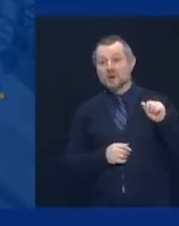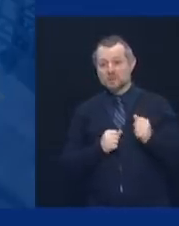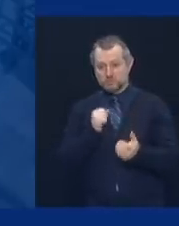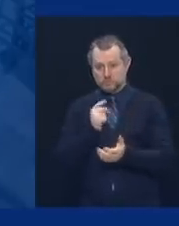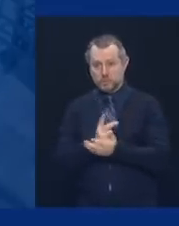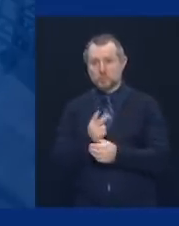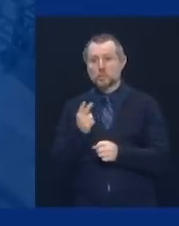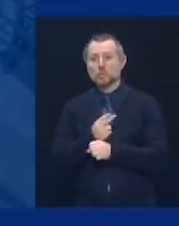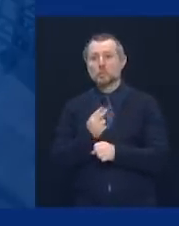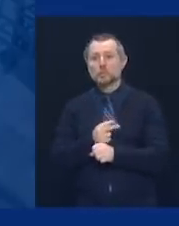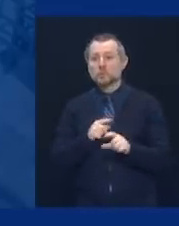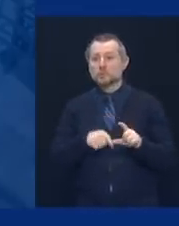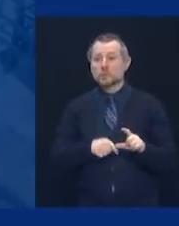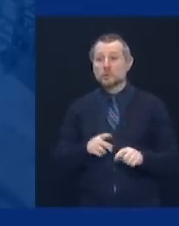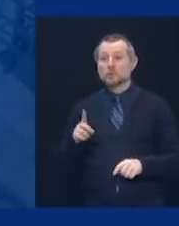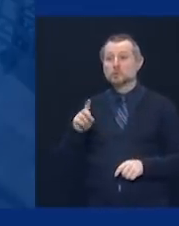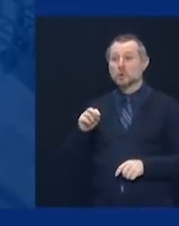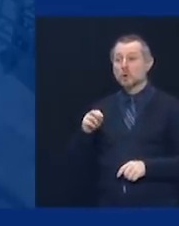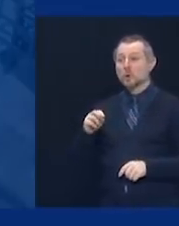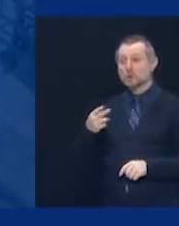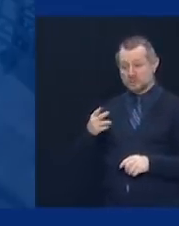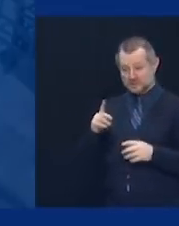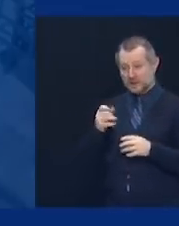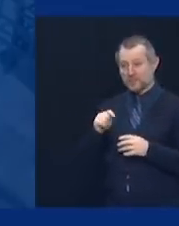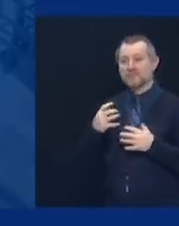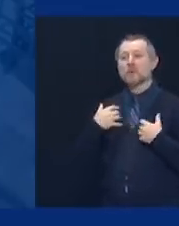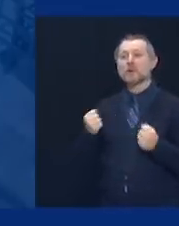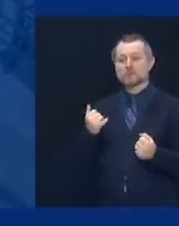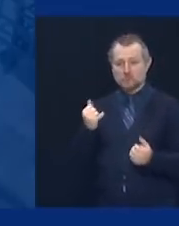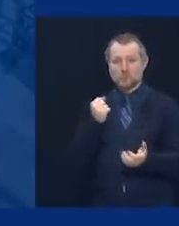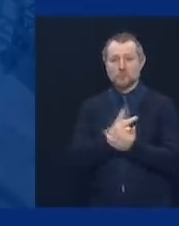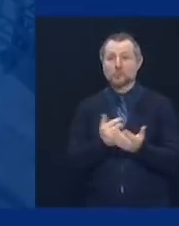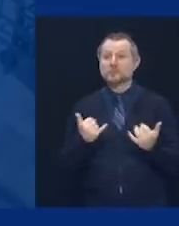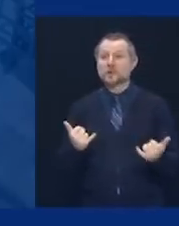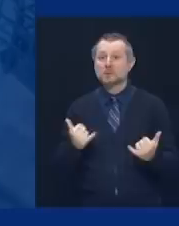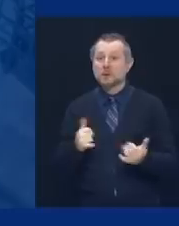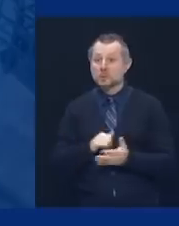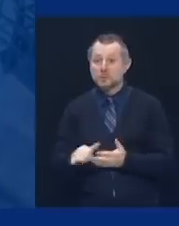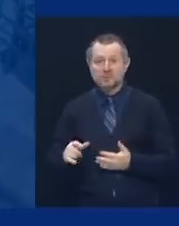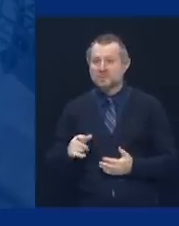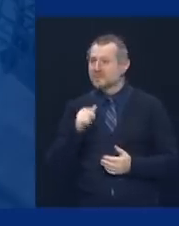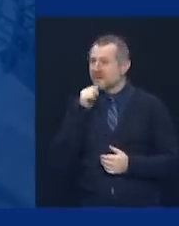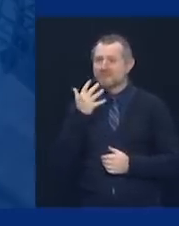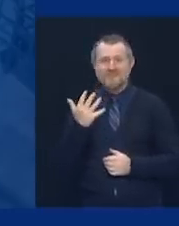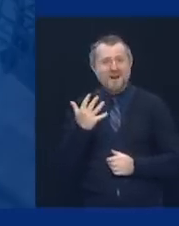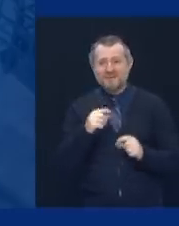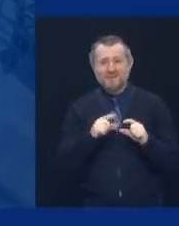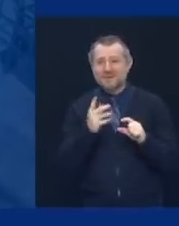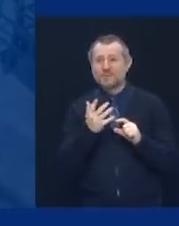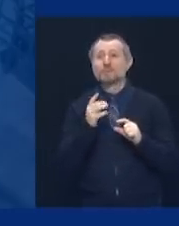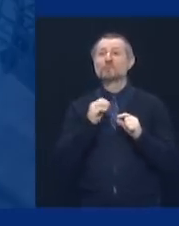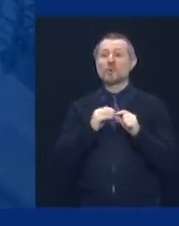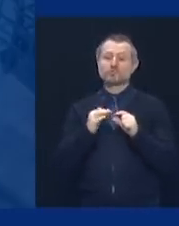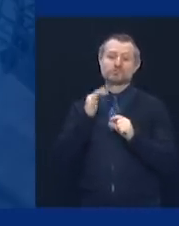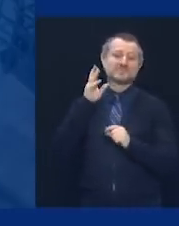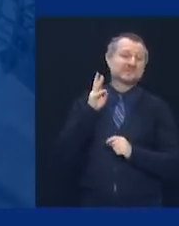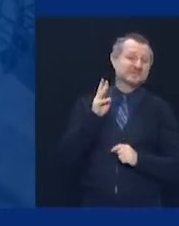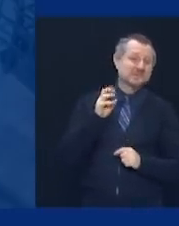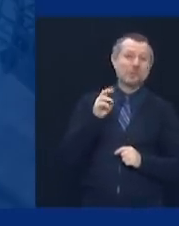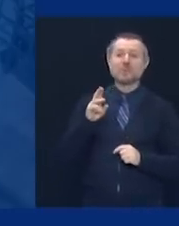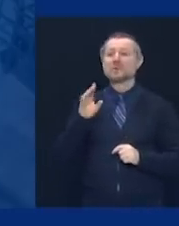is authorizing them today. So there's more than 5 doses. There can be 6 doses or